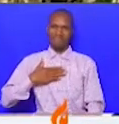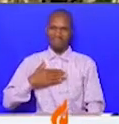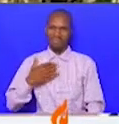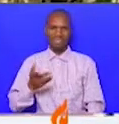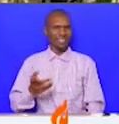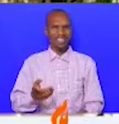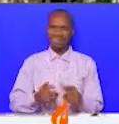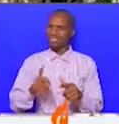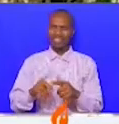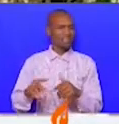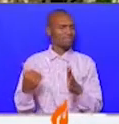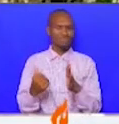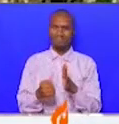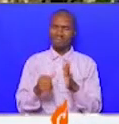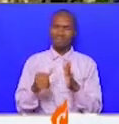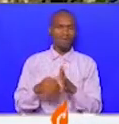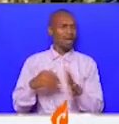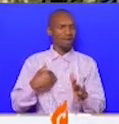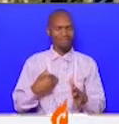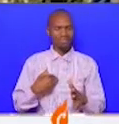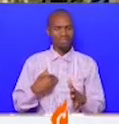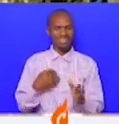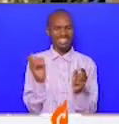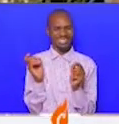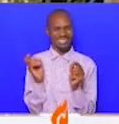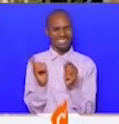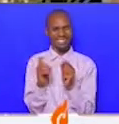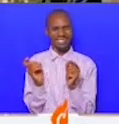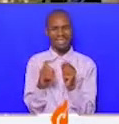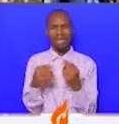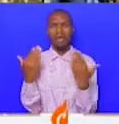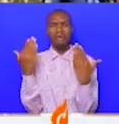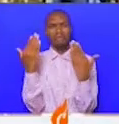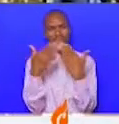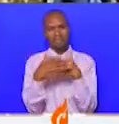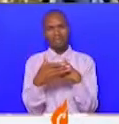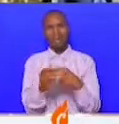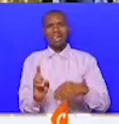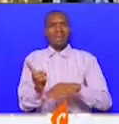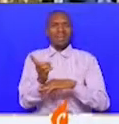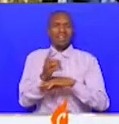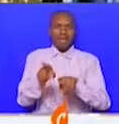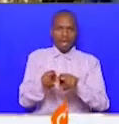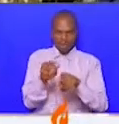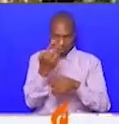igo nchandegete nkoyi obotuko nomogaso na moroche